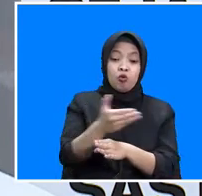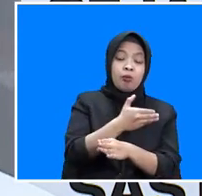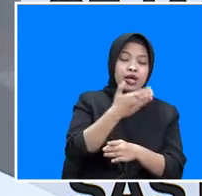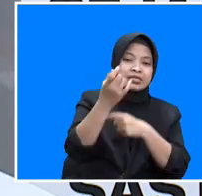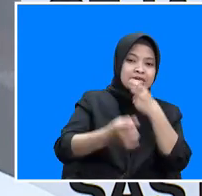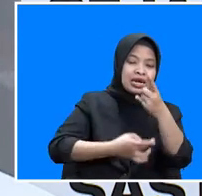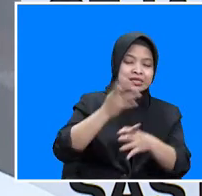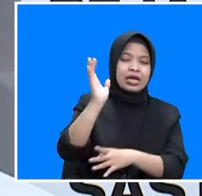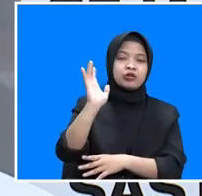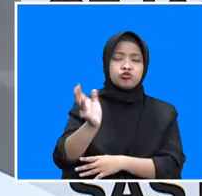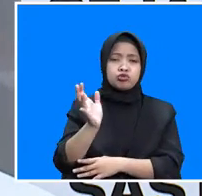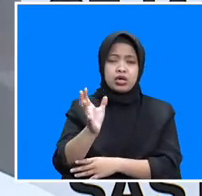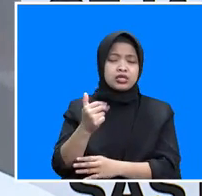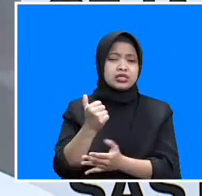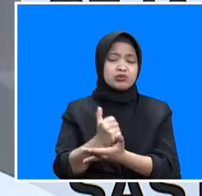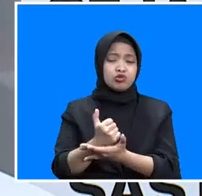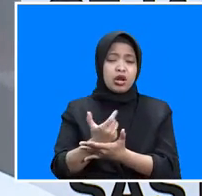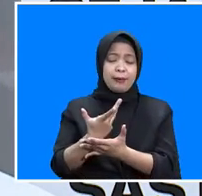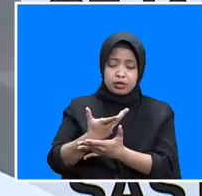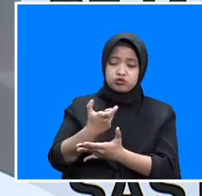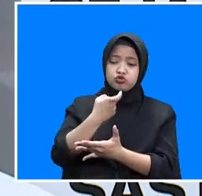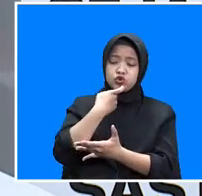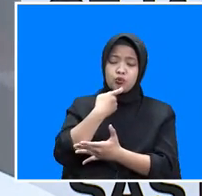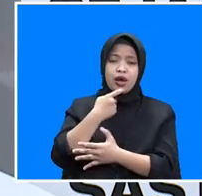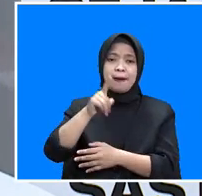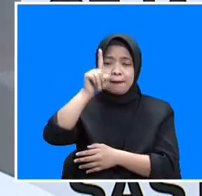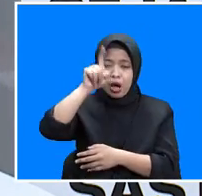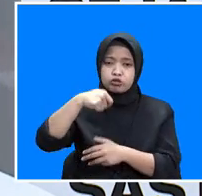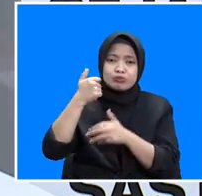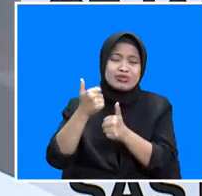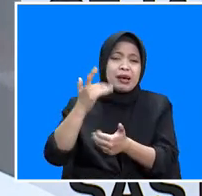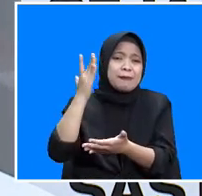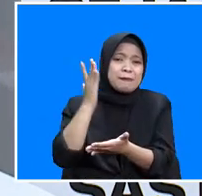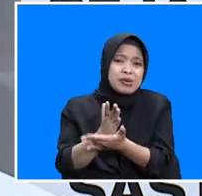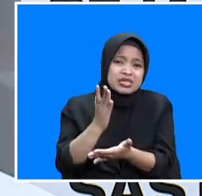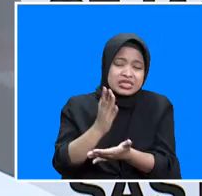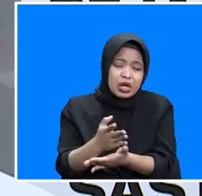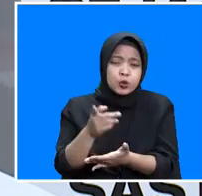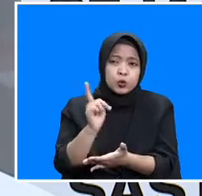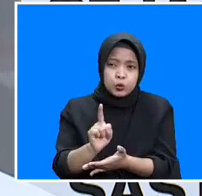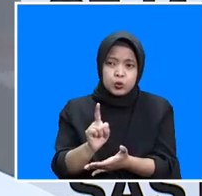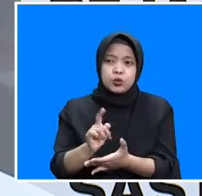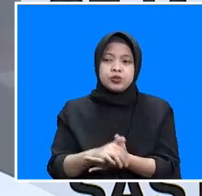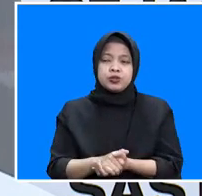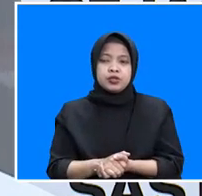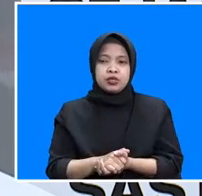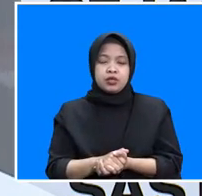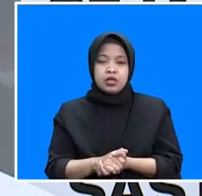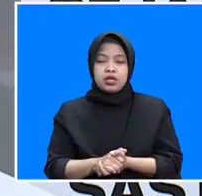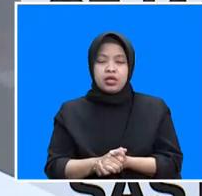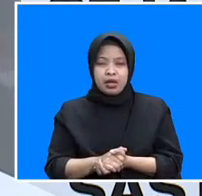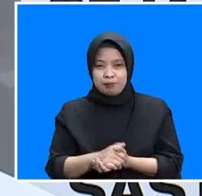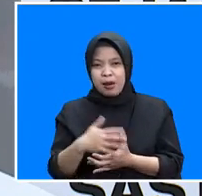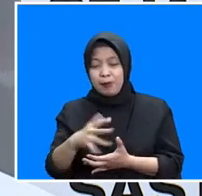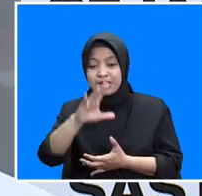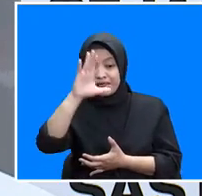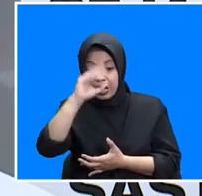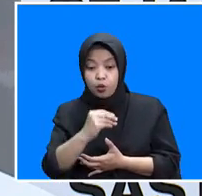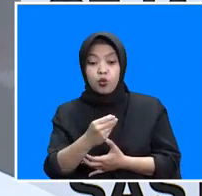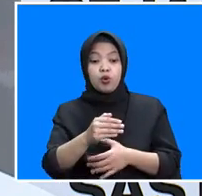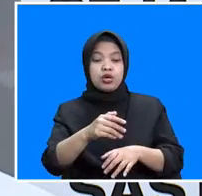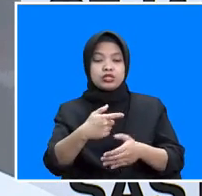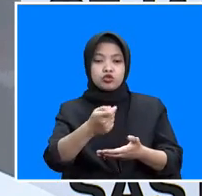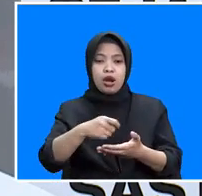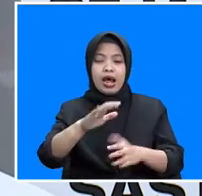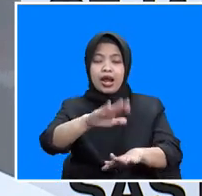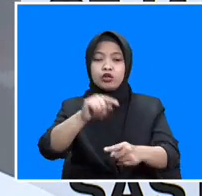to ensure that we understand where out-of-school children are, how we can help them, and actually